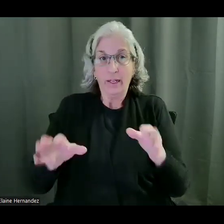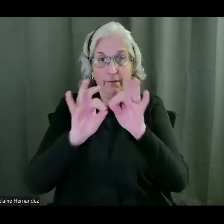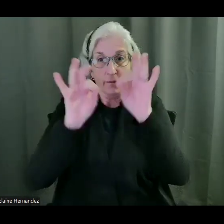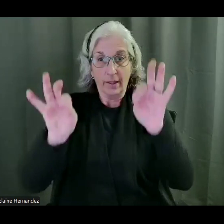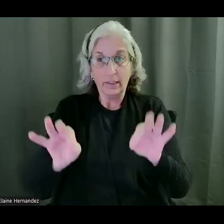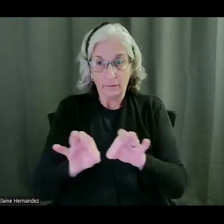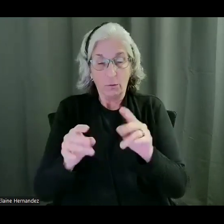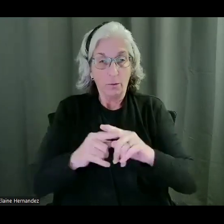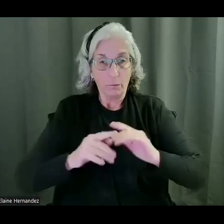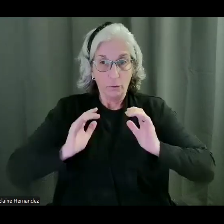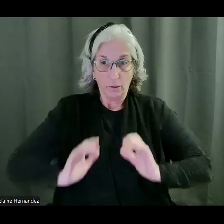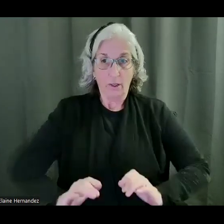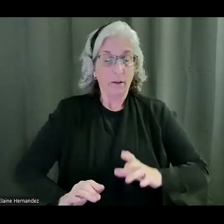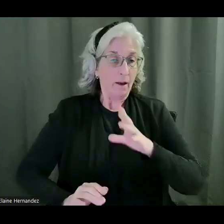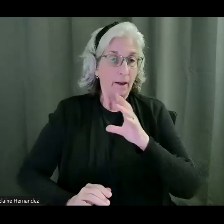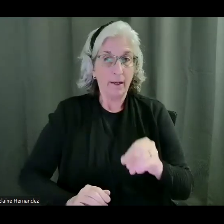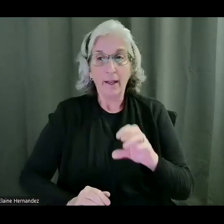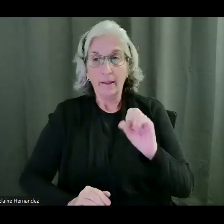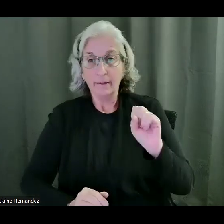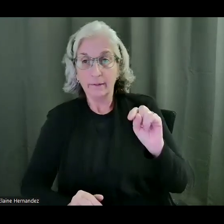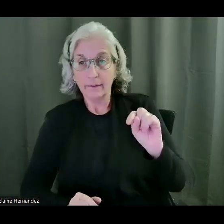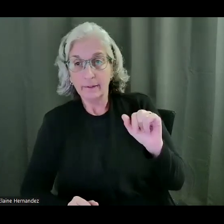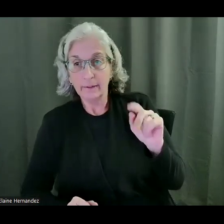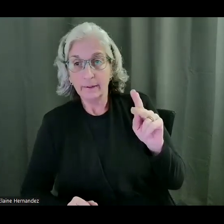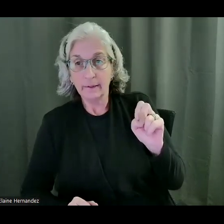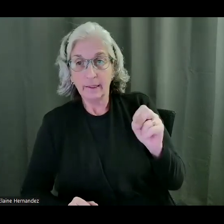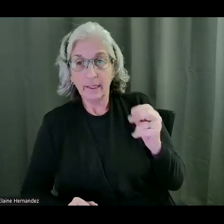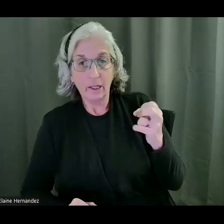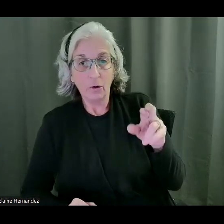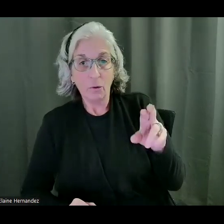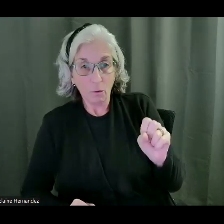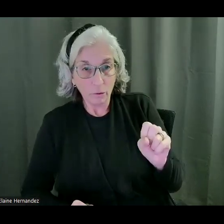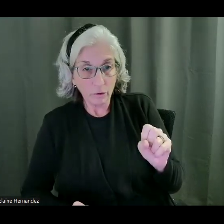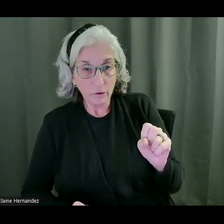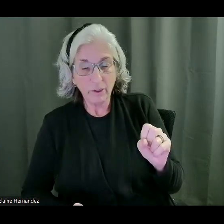tool to be worked through as appropriate for that individual.